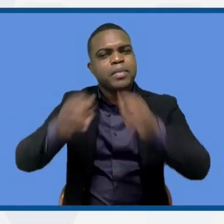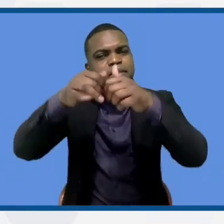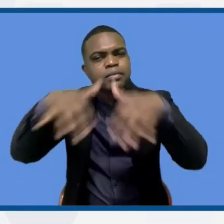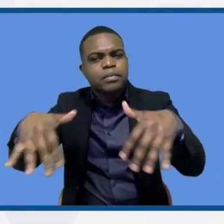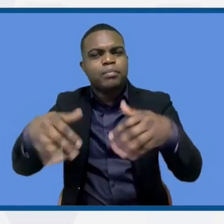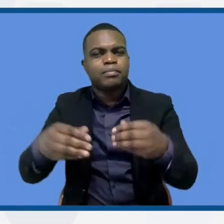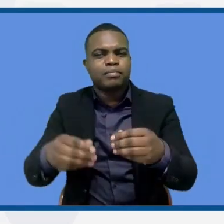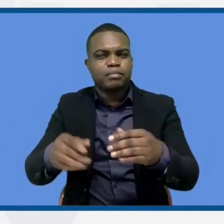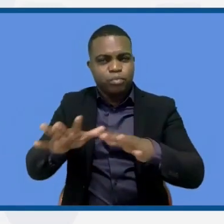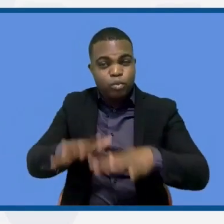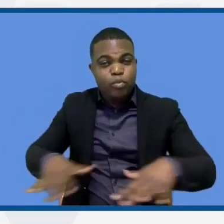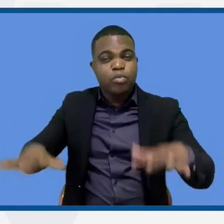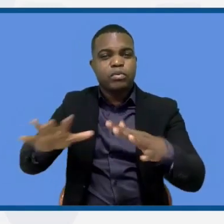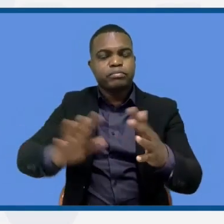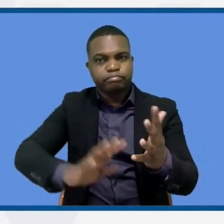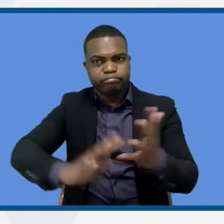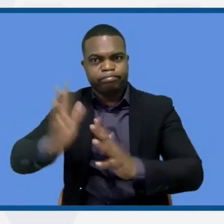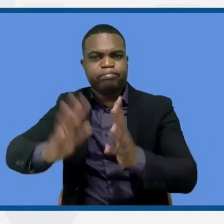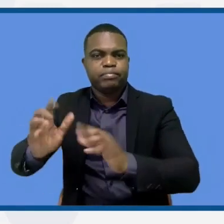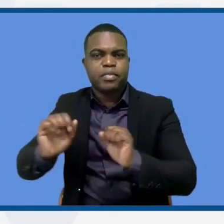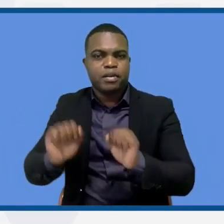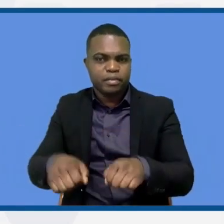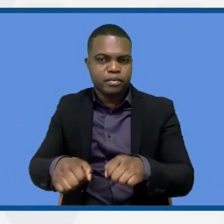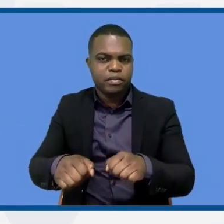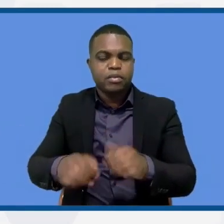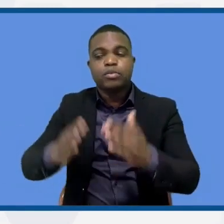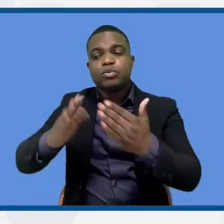tools to help drive resilient infrastructure. And